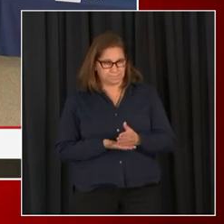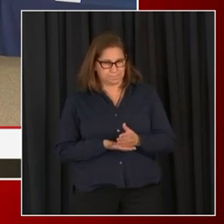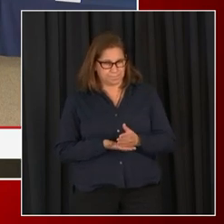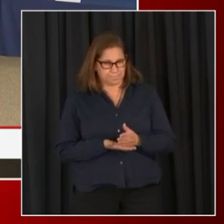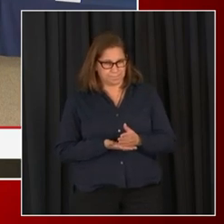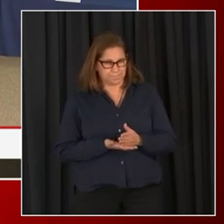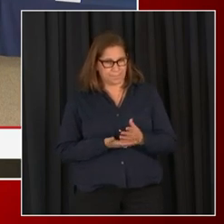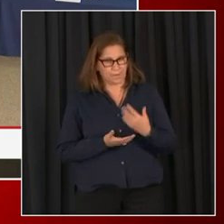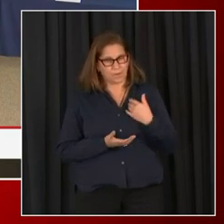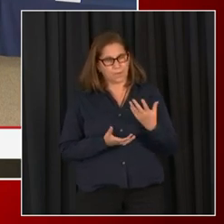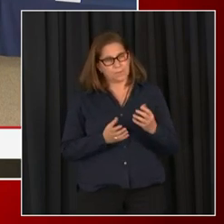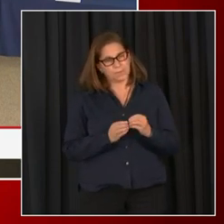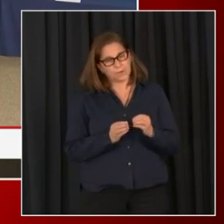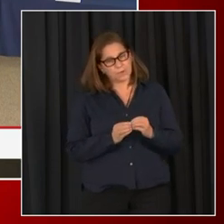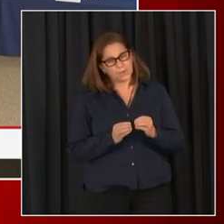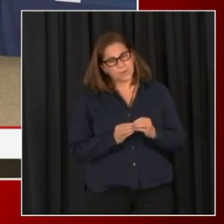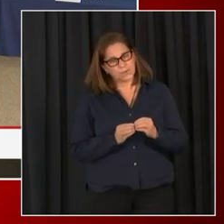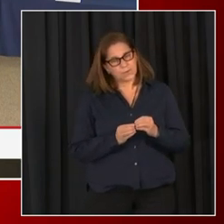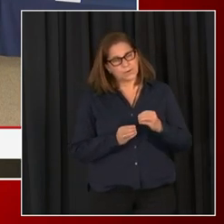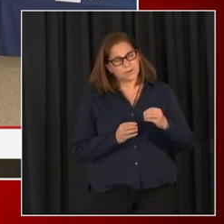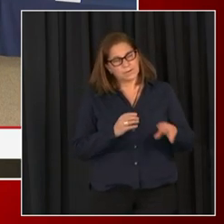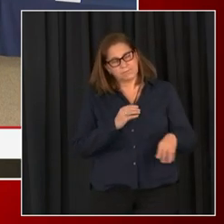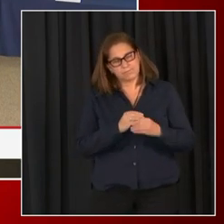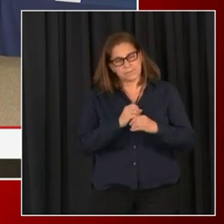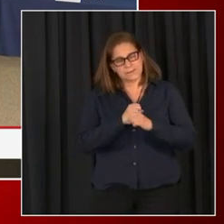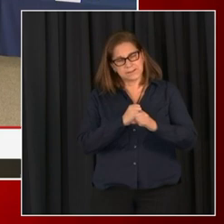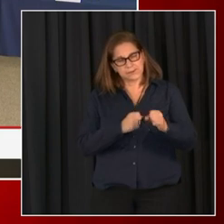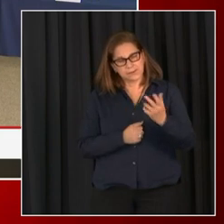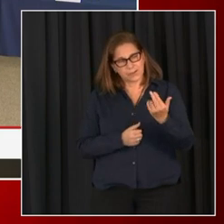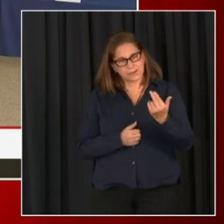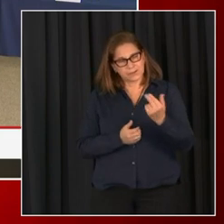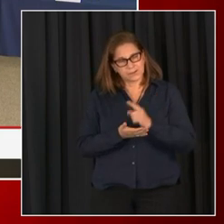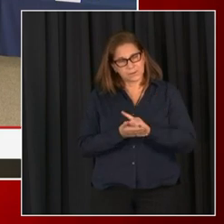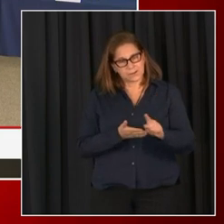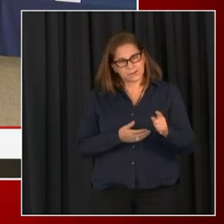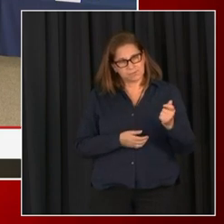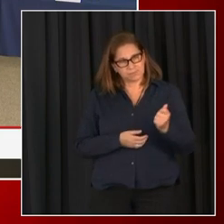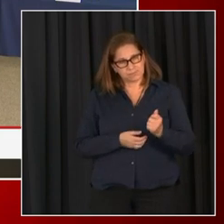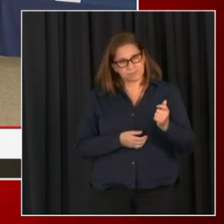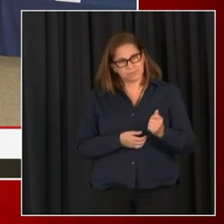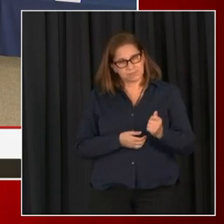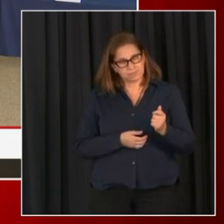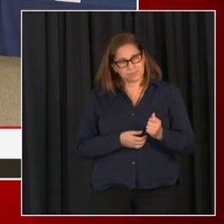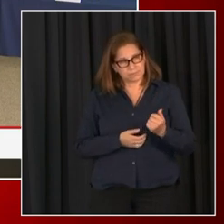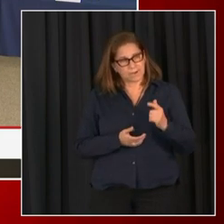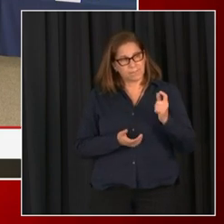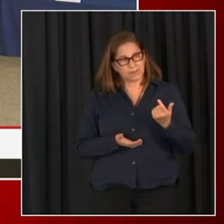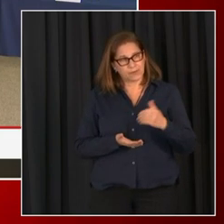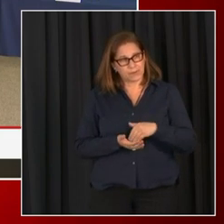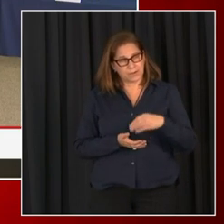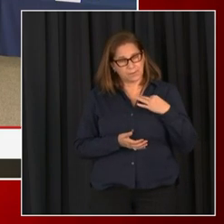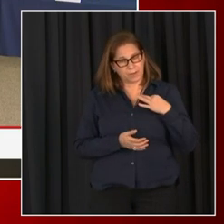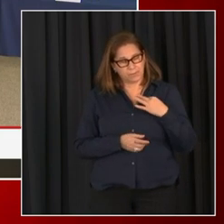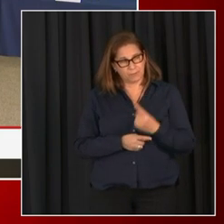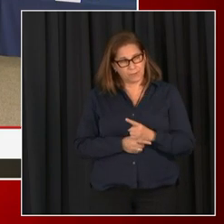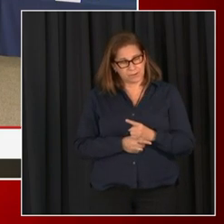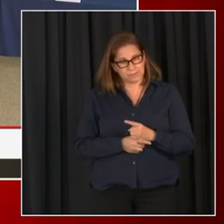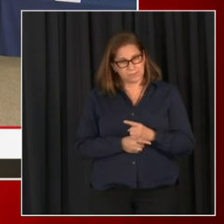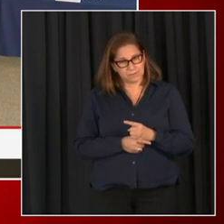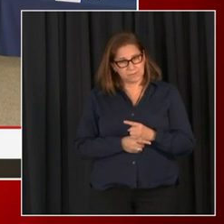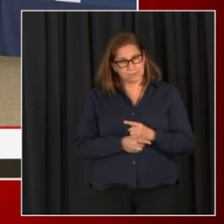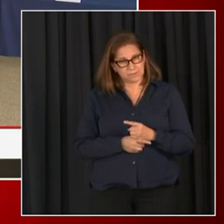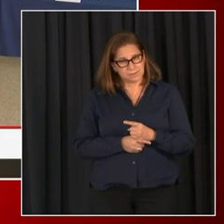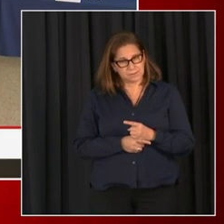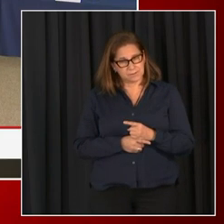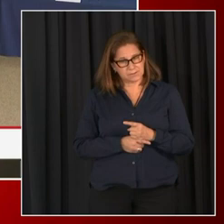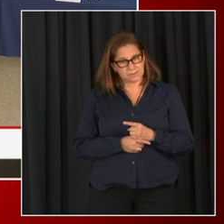13 weeks, recipients actually have to reapply. And there have been some reports that some people have lost their benefits because